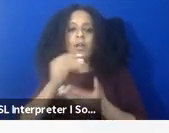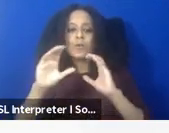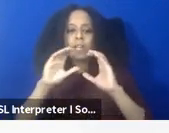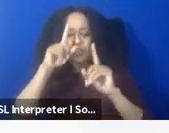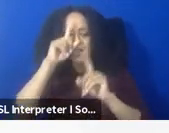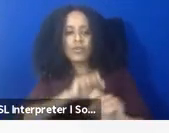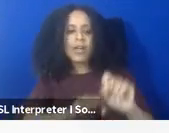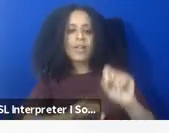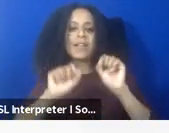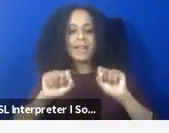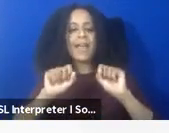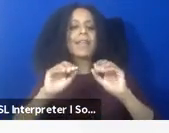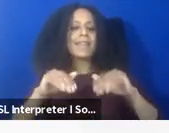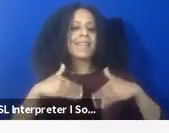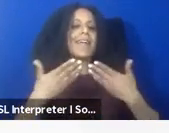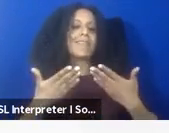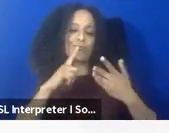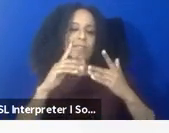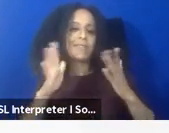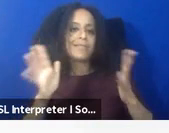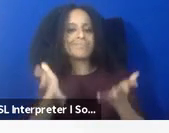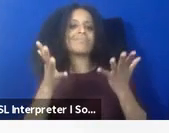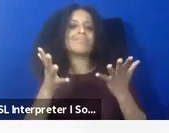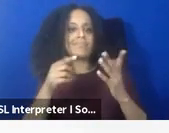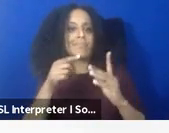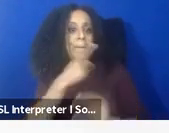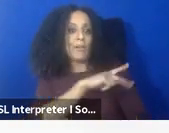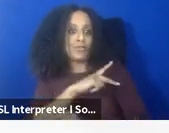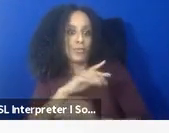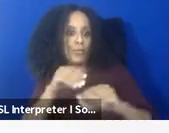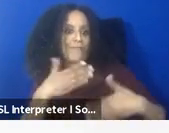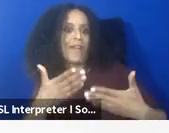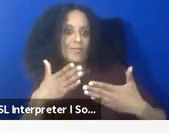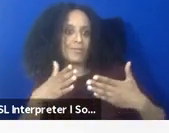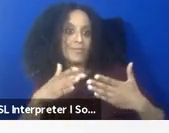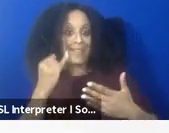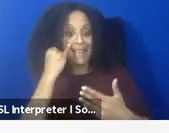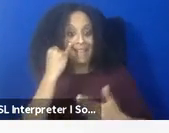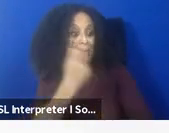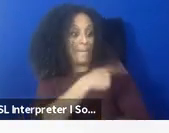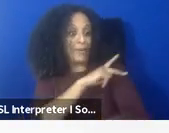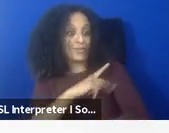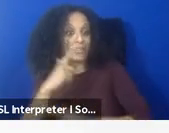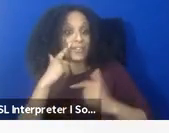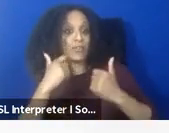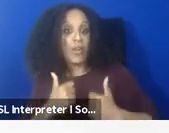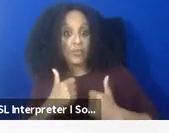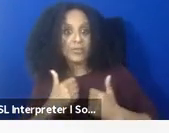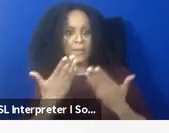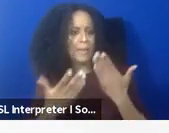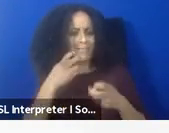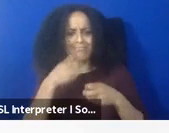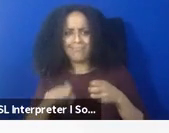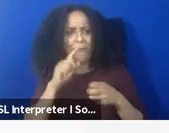enhance the patient-provider interaction as well. If your patient has hearing loss, they may have difficulty following the recommendations that you're giving